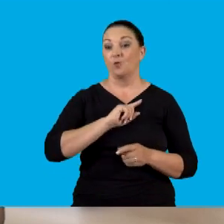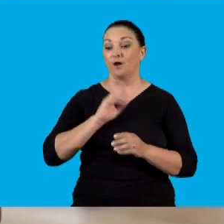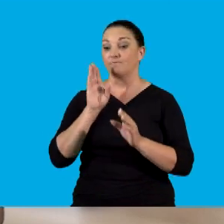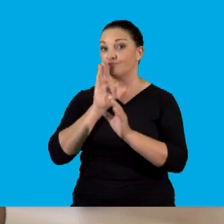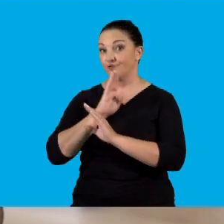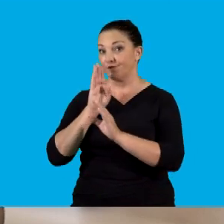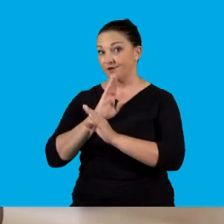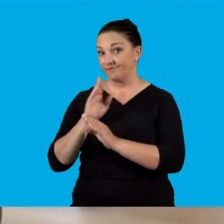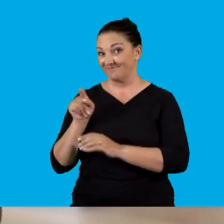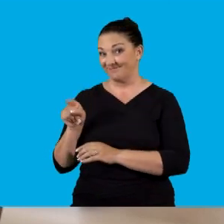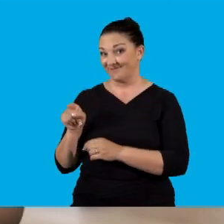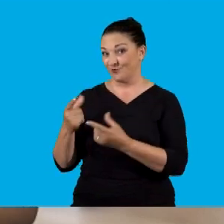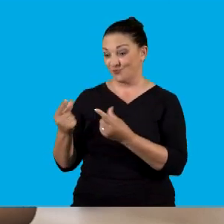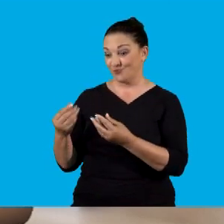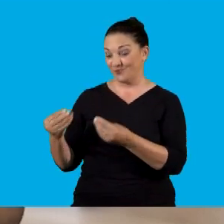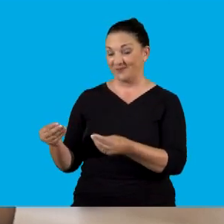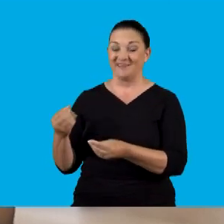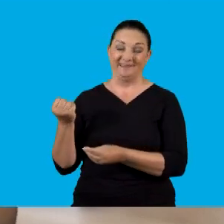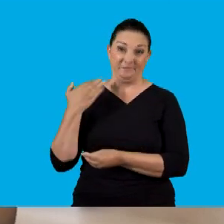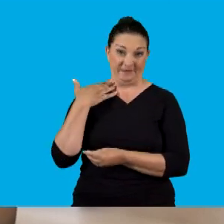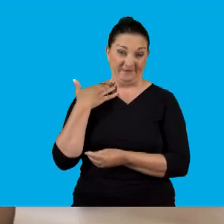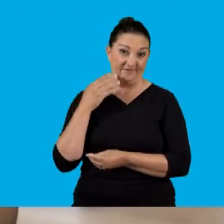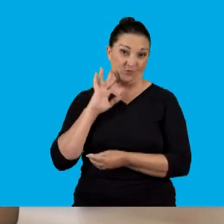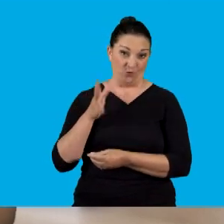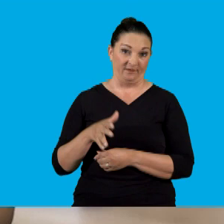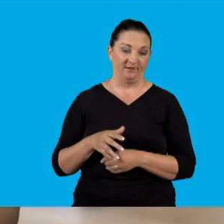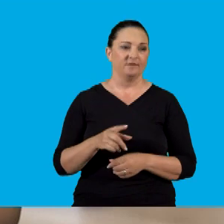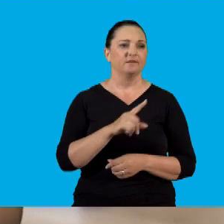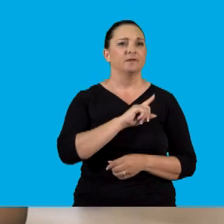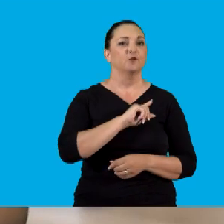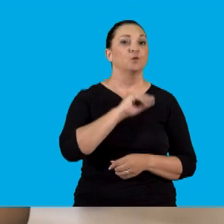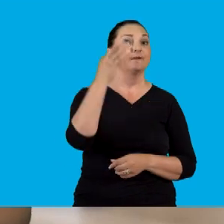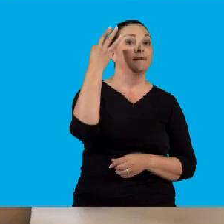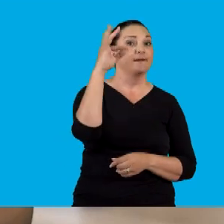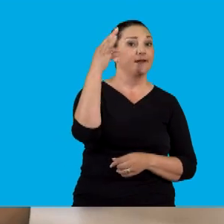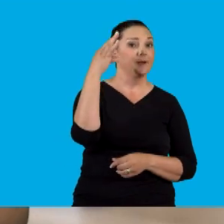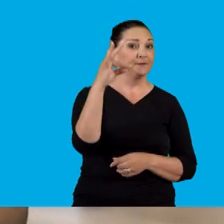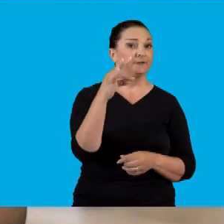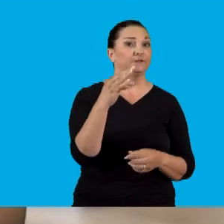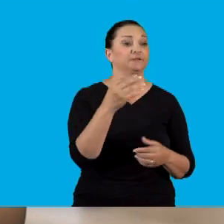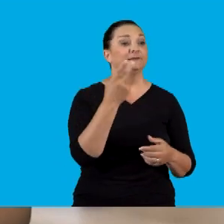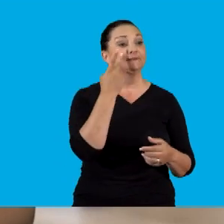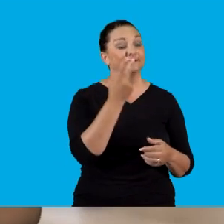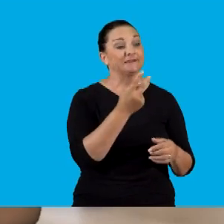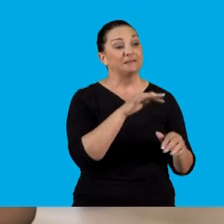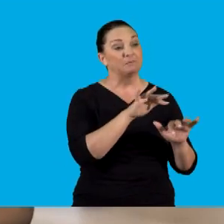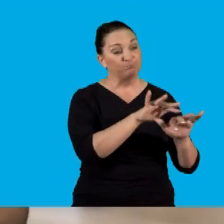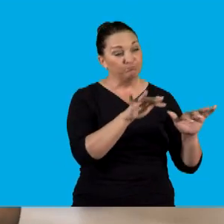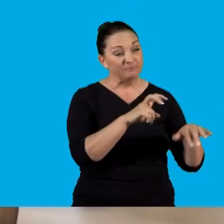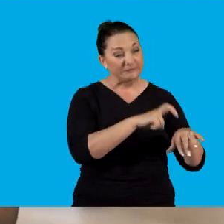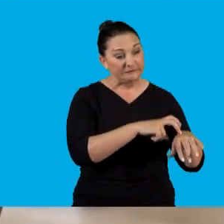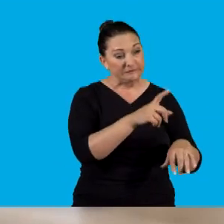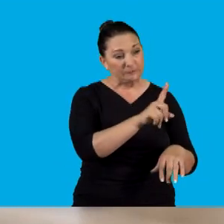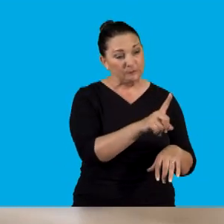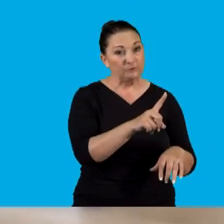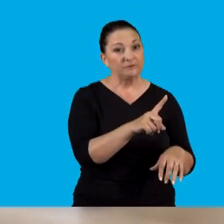sector, surely it was going to be expensive. So the government deals with the needs of the people with the businesses